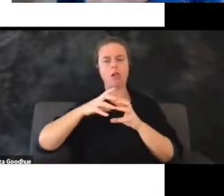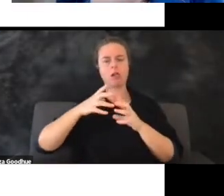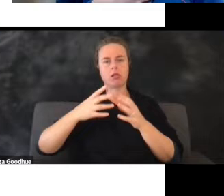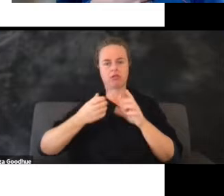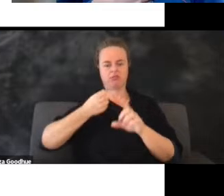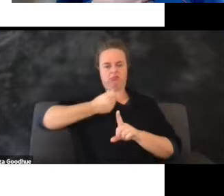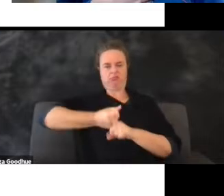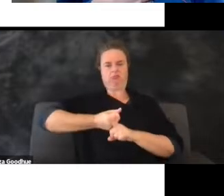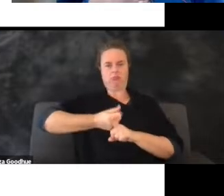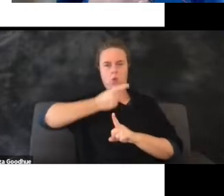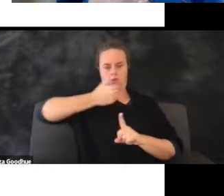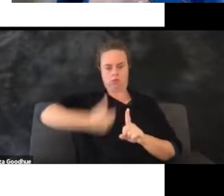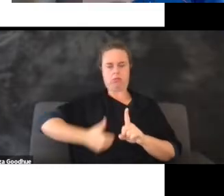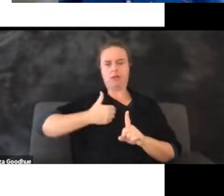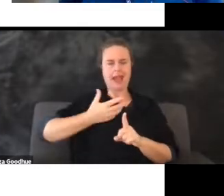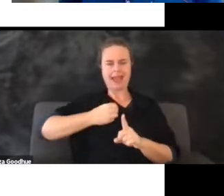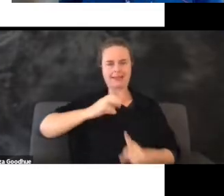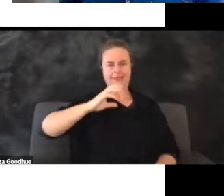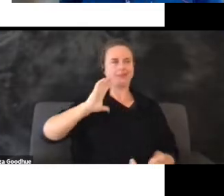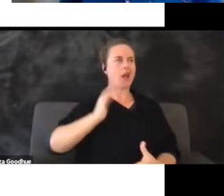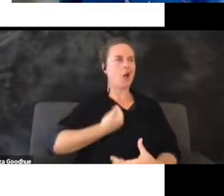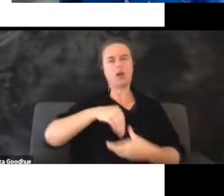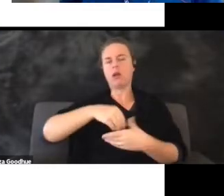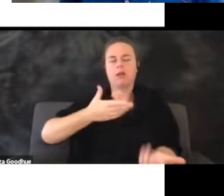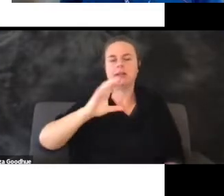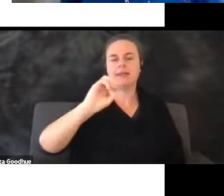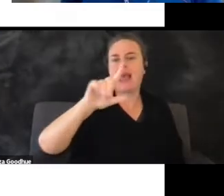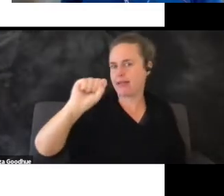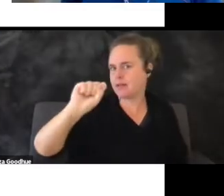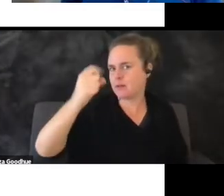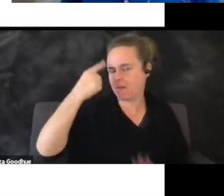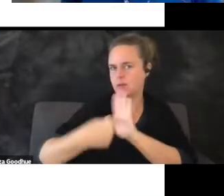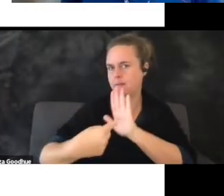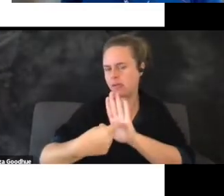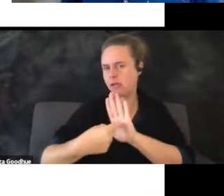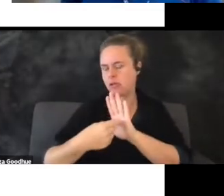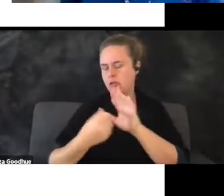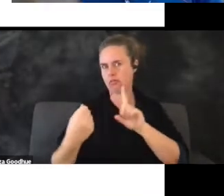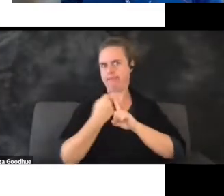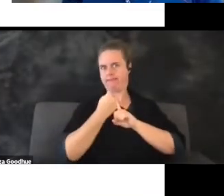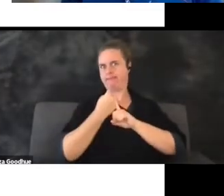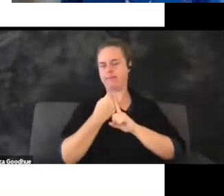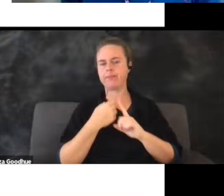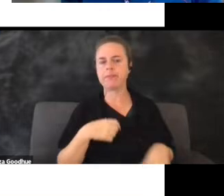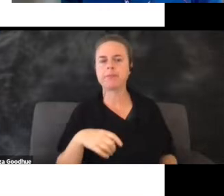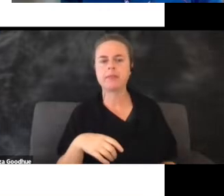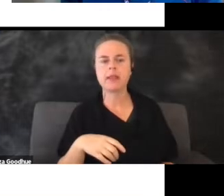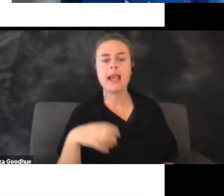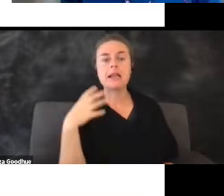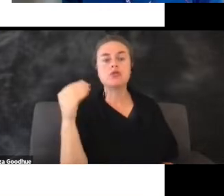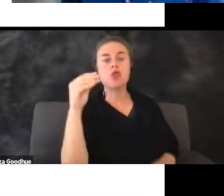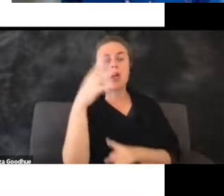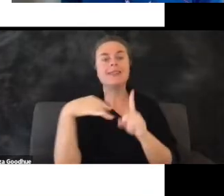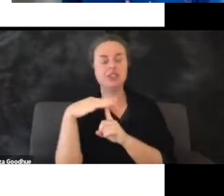conditions. So ourselves, if you will, right? Our internal conditions. External conditions are obviously not the only things that impact